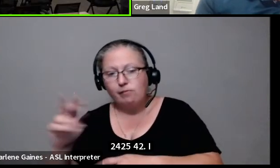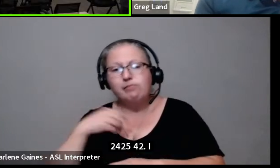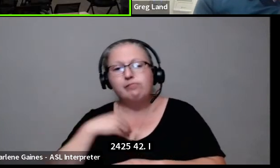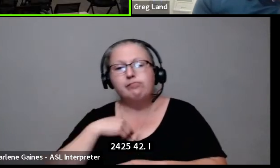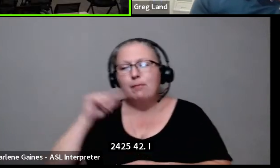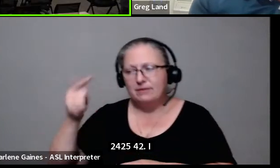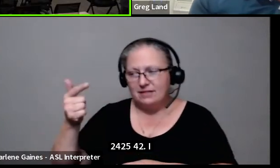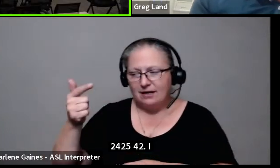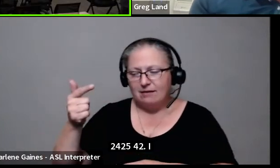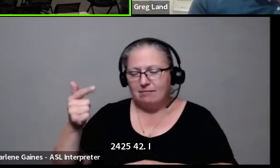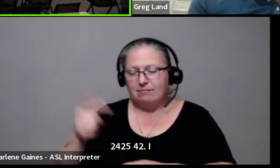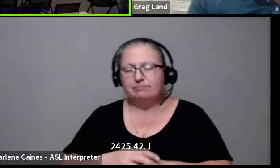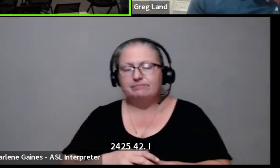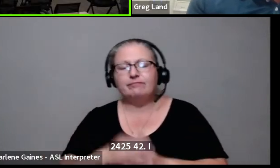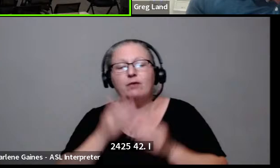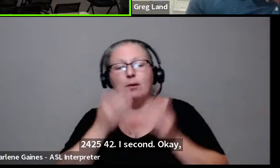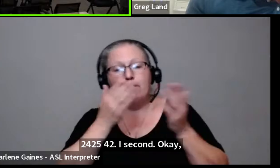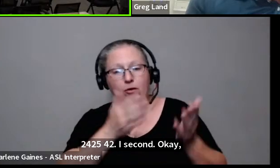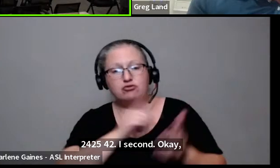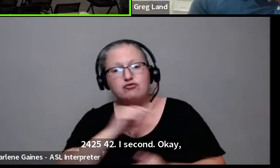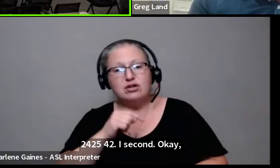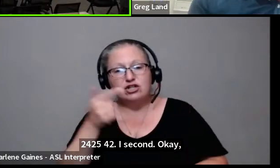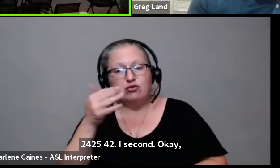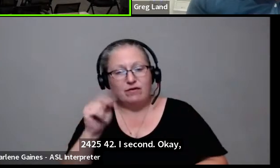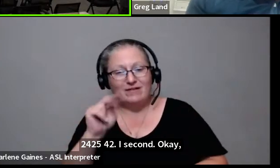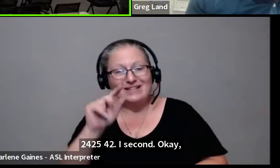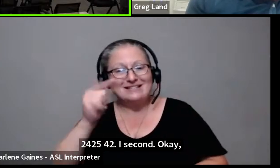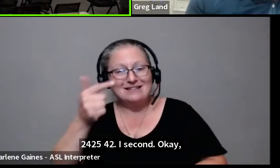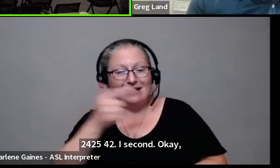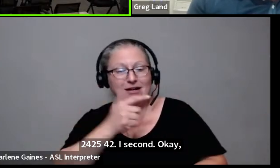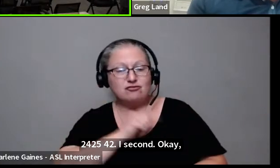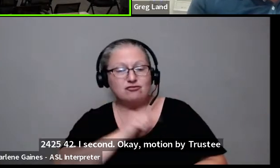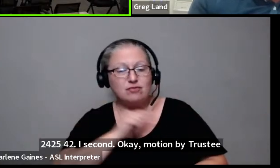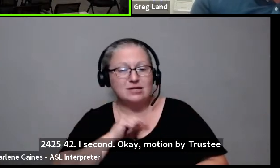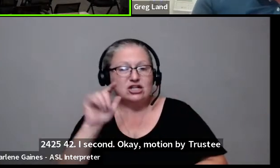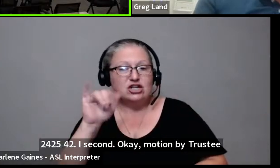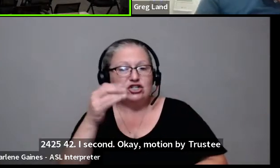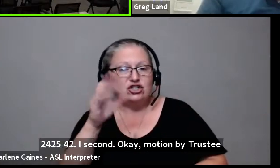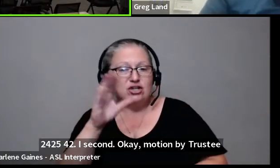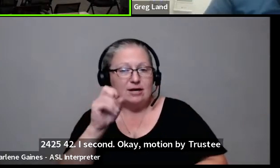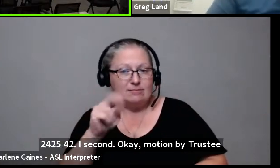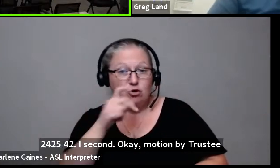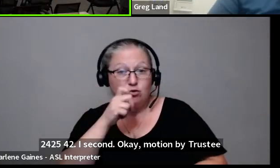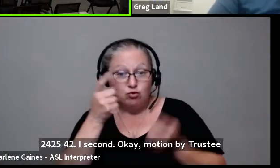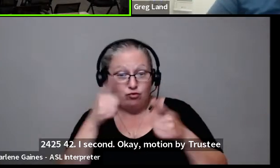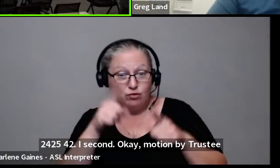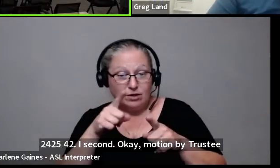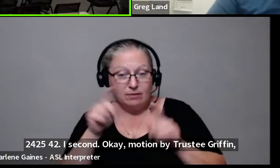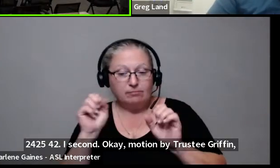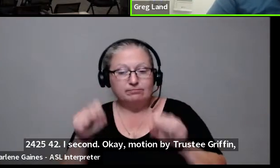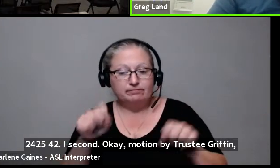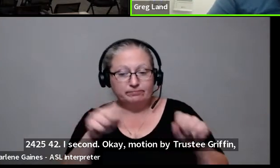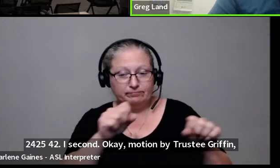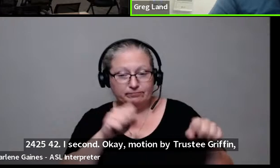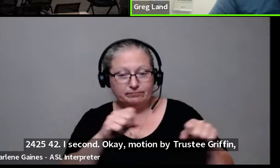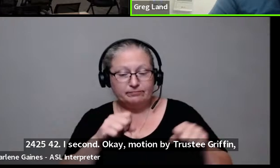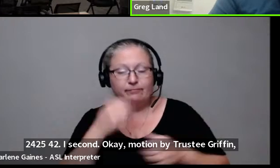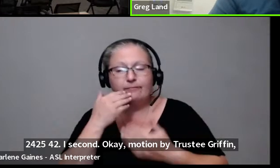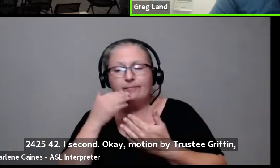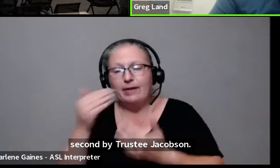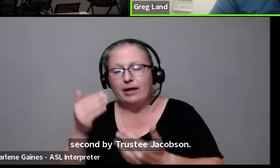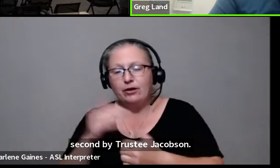second. Okay, motion by trustee Griffin, second by trustee Jacobson. All in favor? I, Aye. Aye. Thank